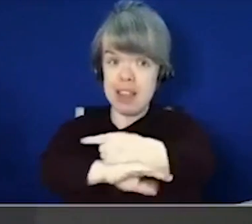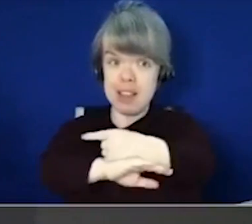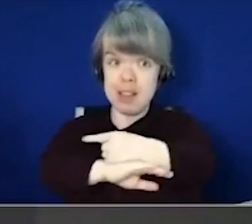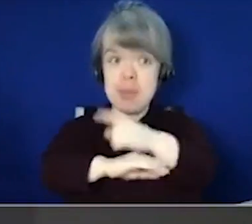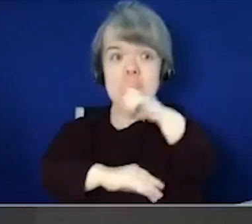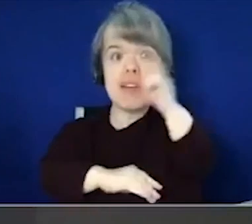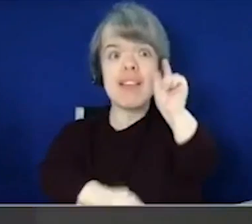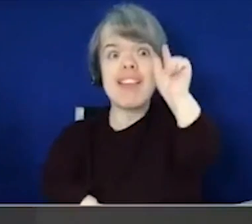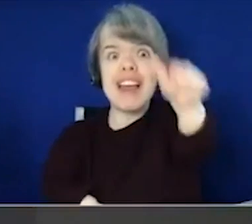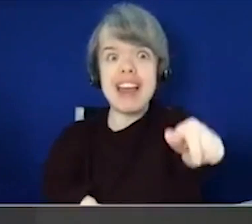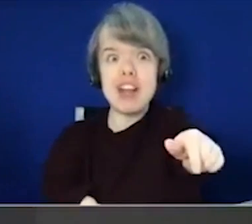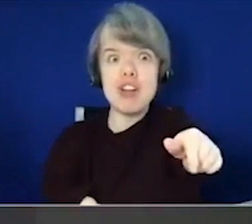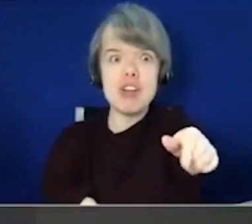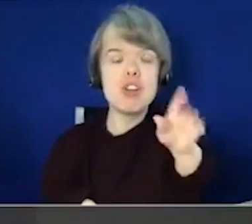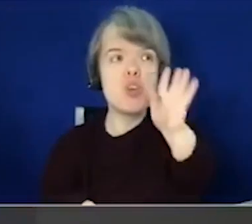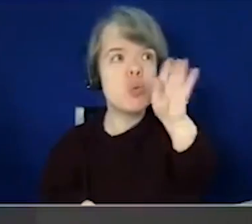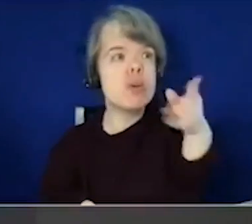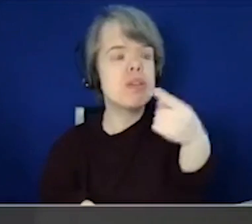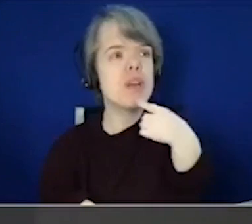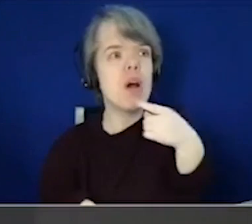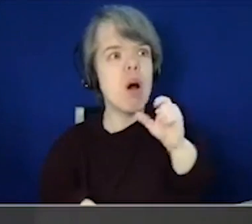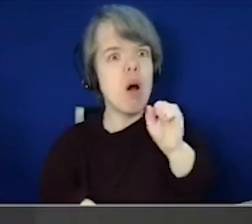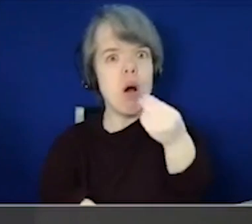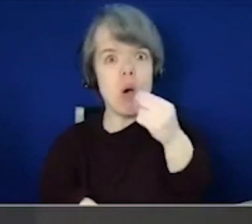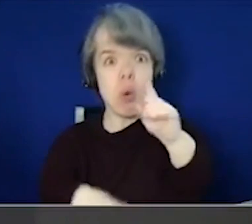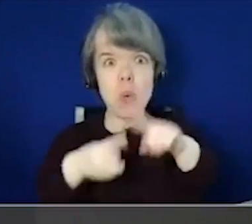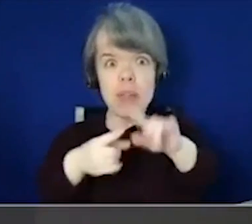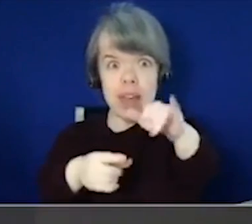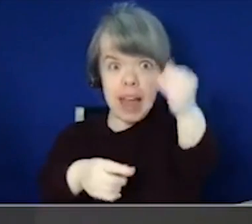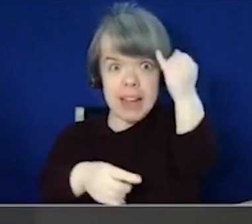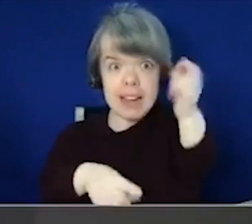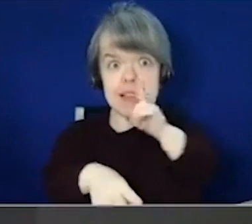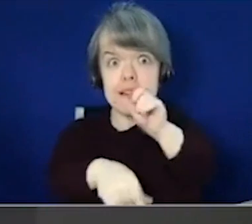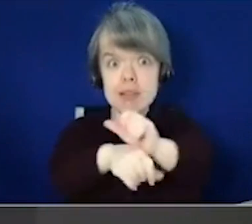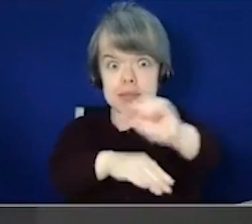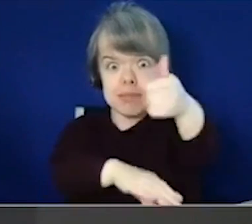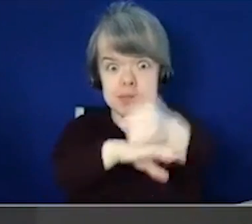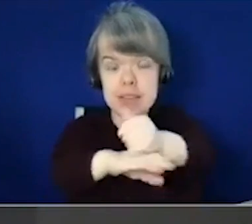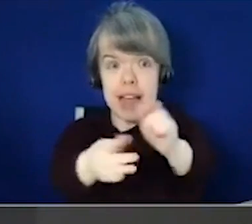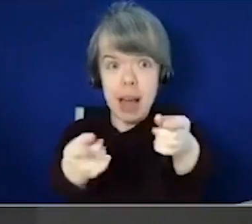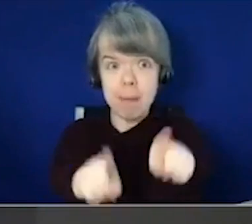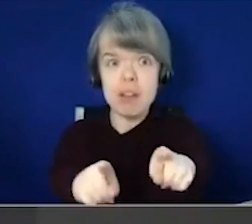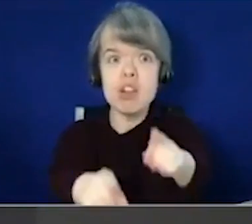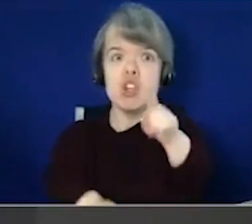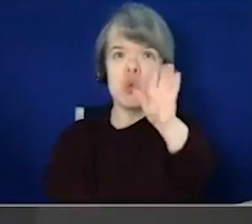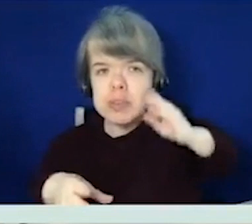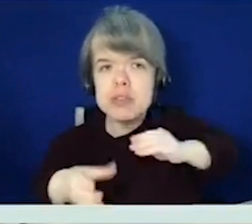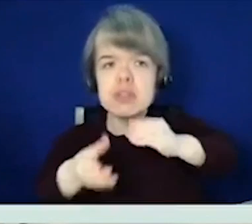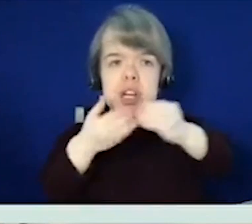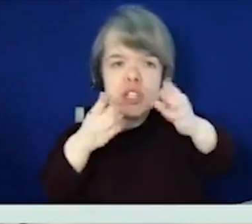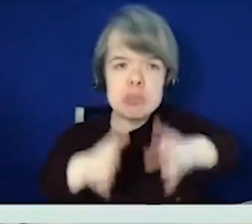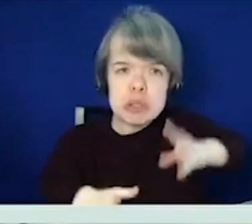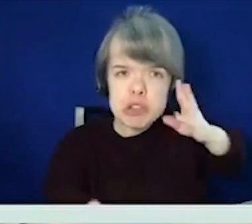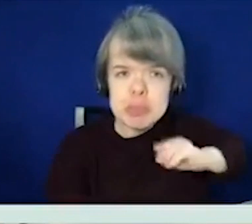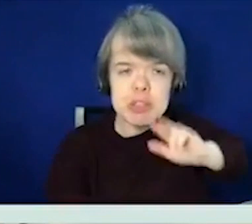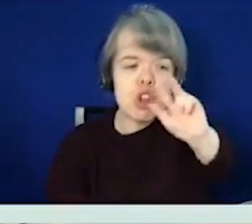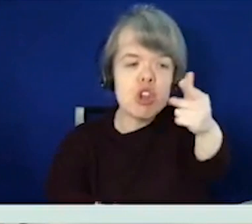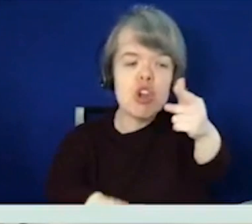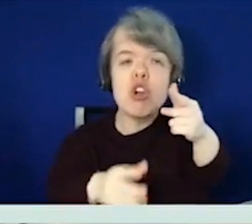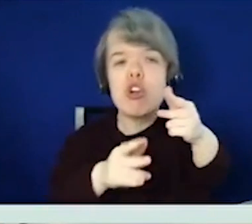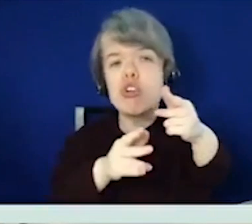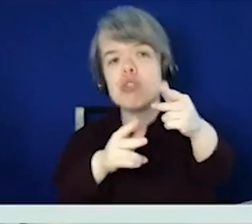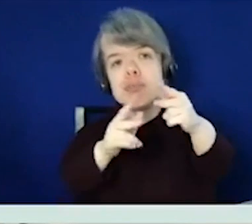created. That was my idea. Because we are going to co-create and together reimagine the future of the company. Now, what does